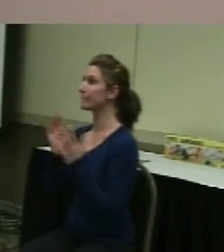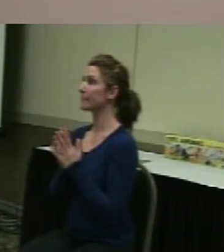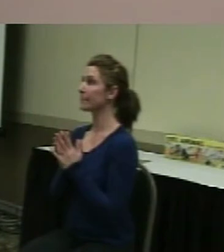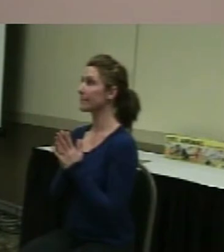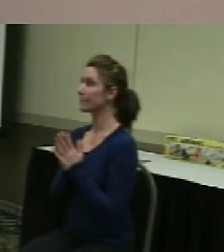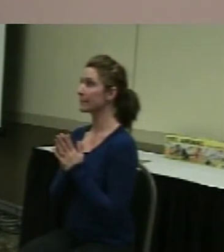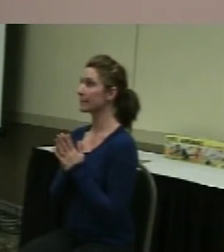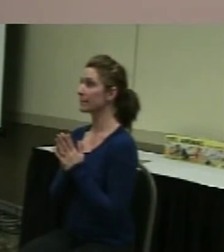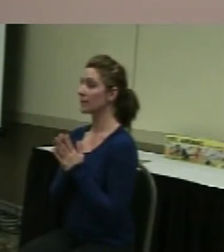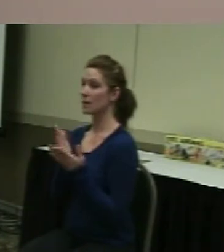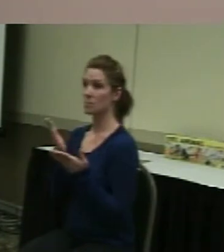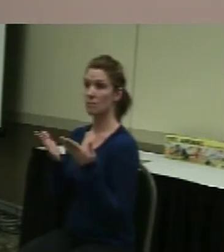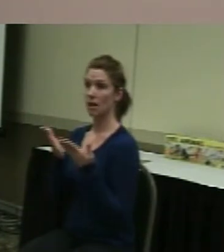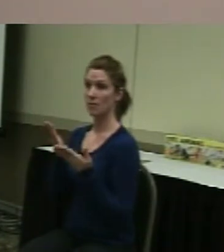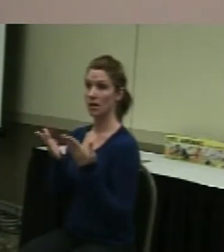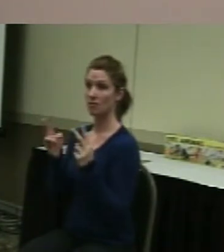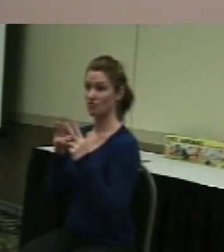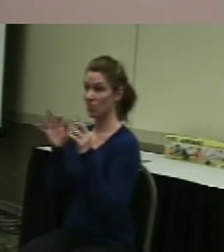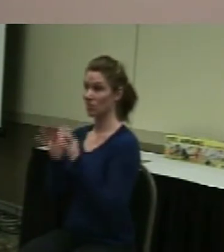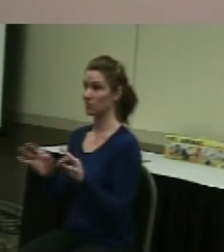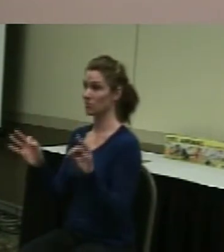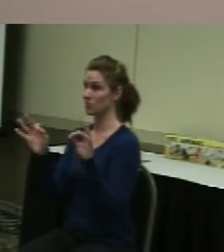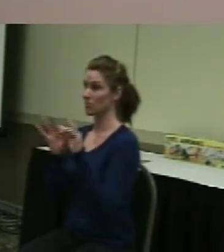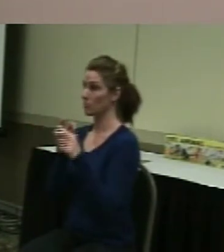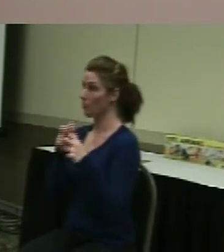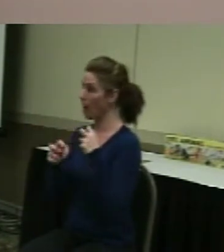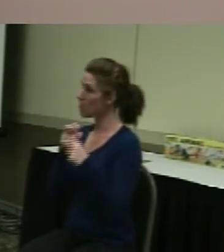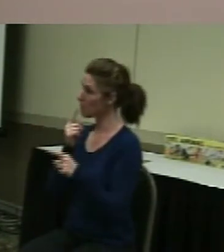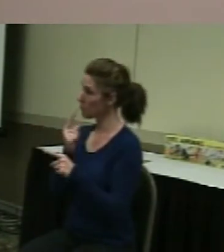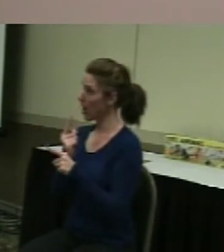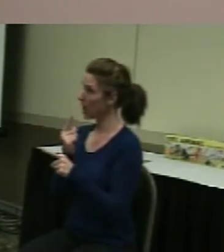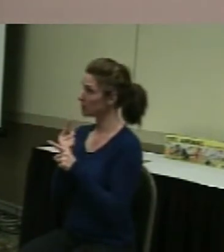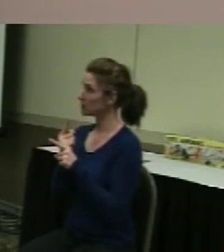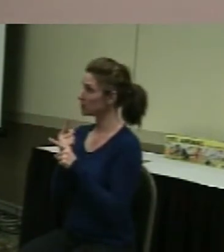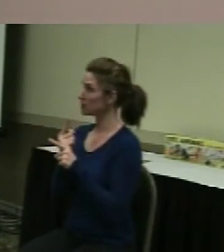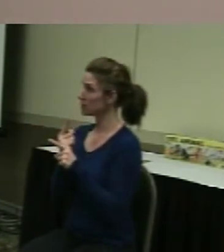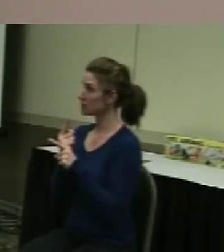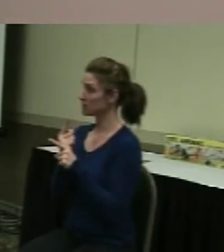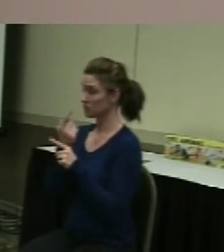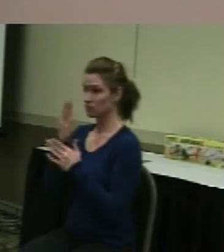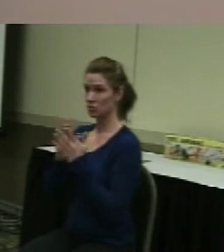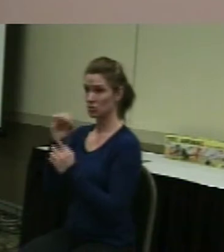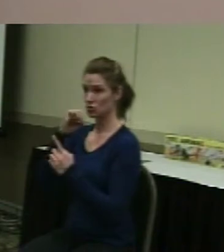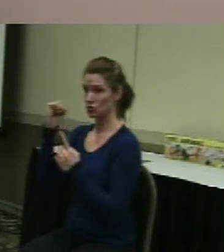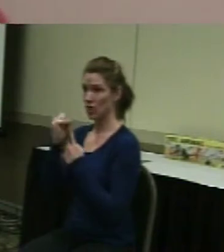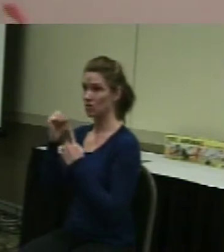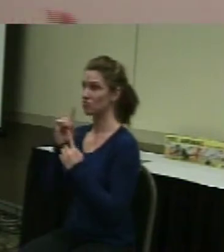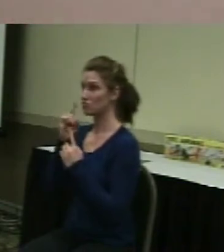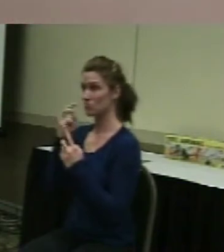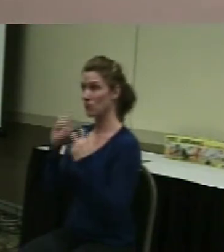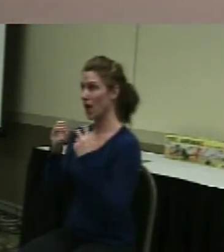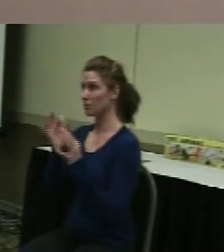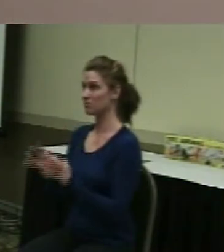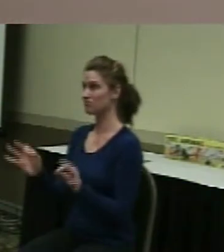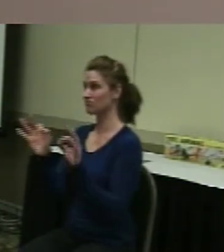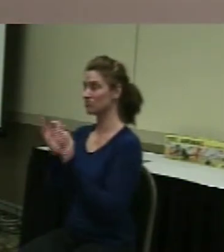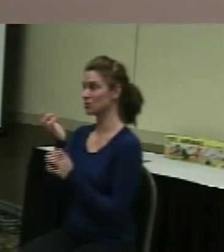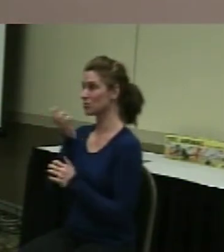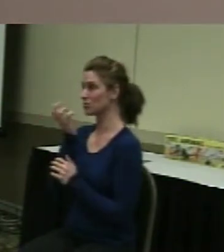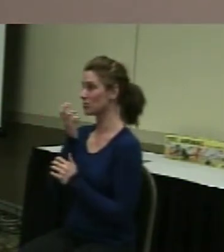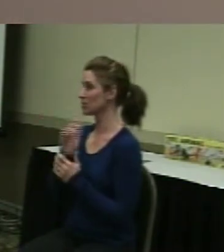This is maybe a very, very significant problem, would you not imagine, in certain circumstances? Can you add to it a little